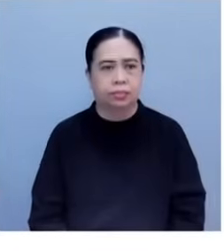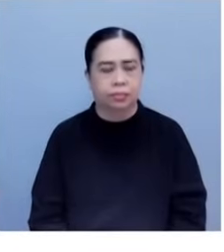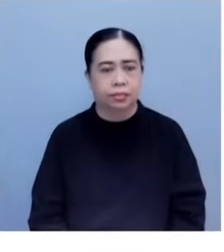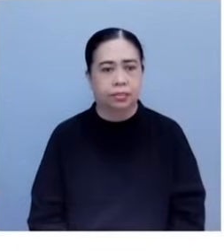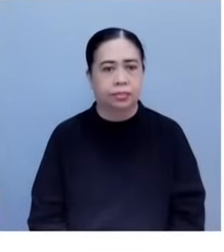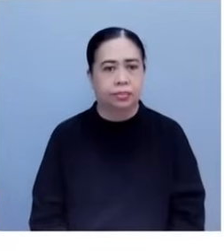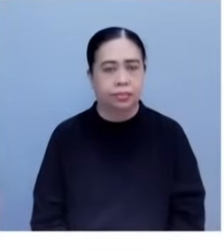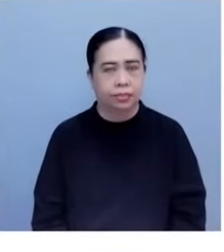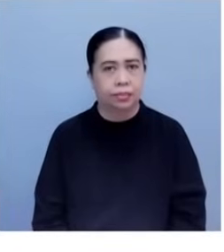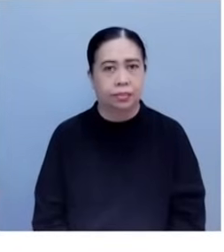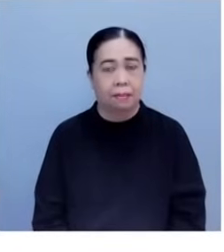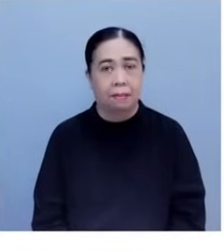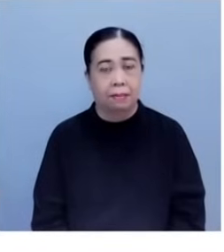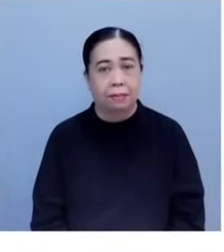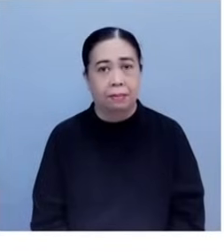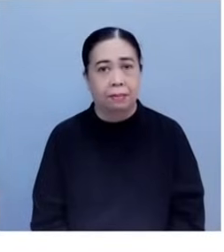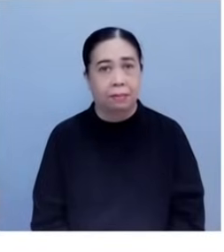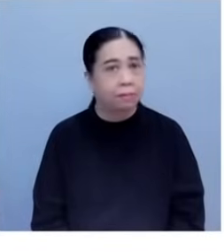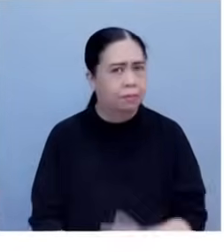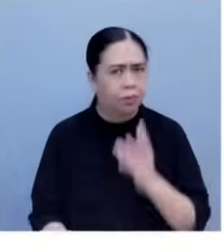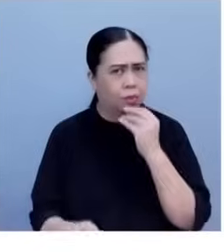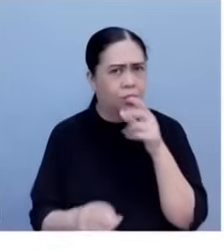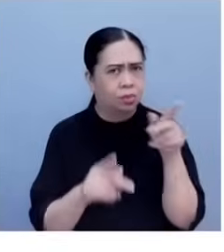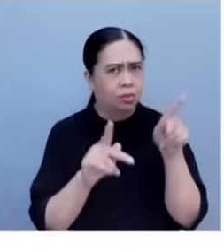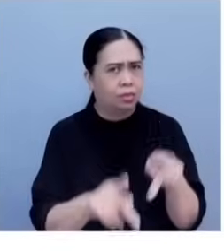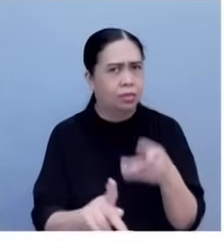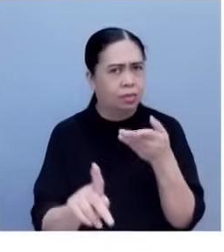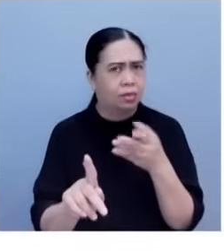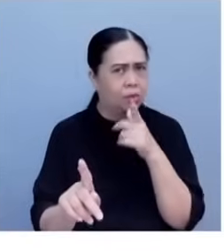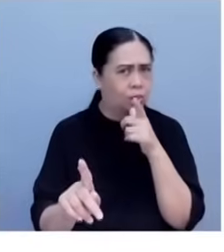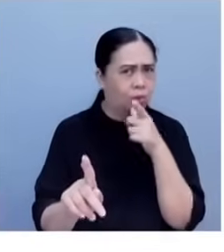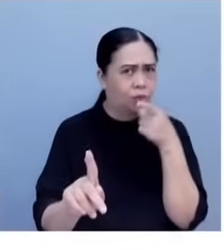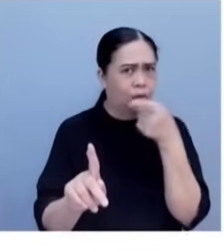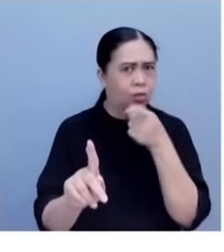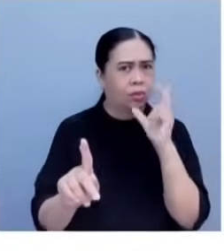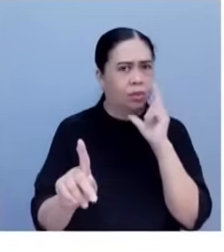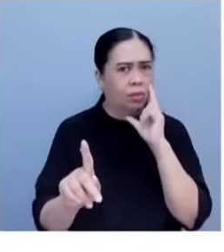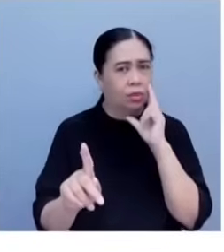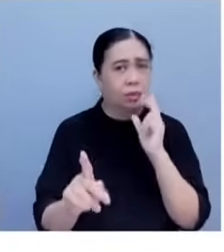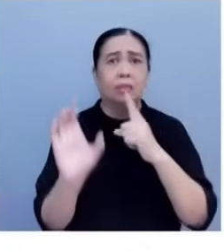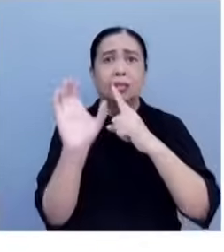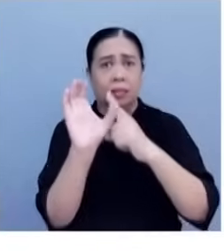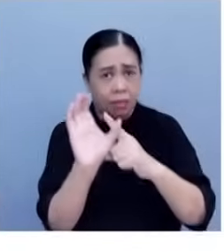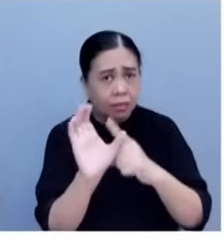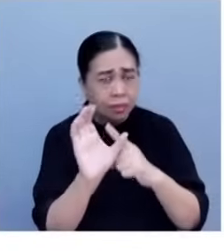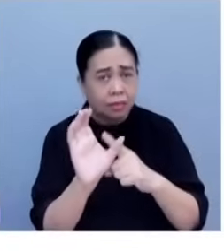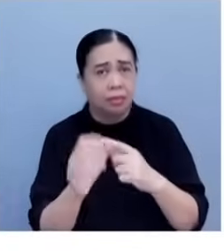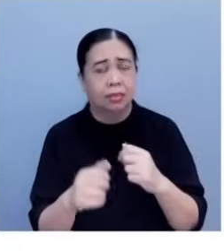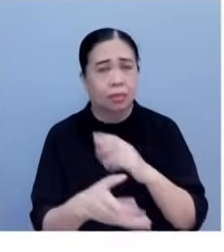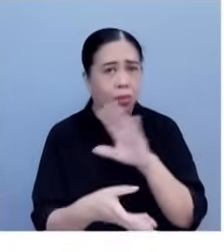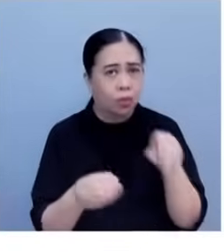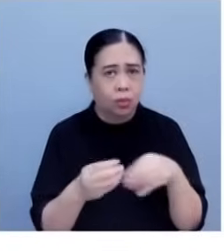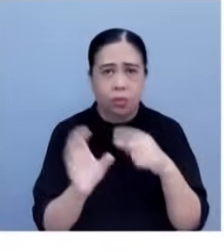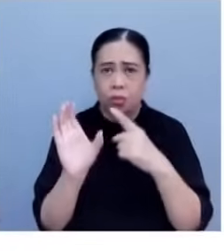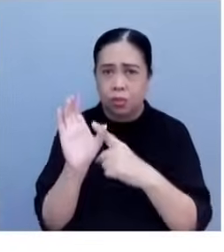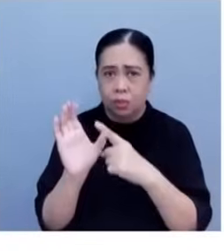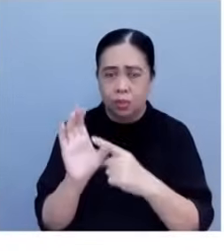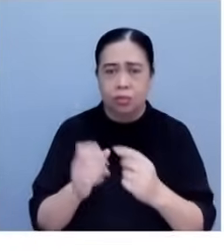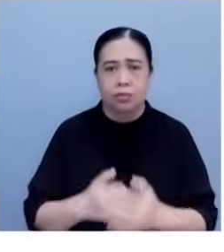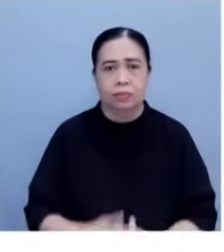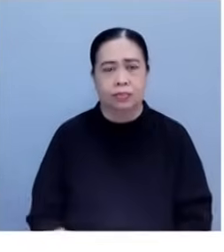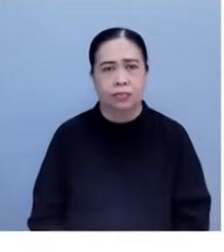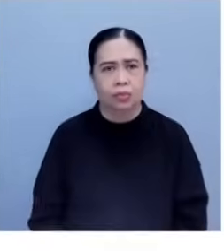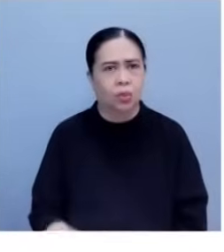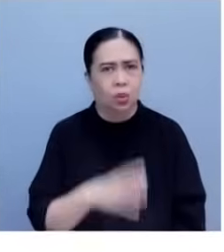was he referring to? But who was he referring to then? The communists, all the communists. Who